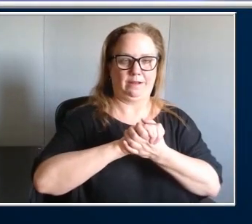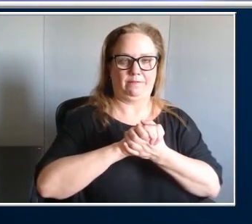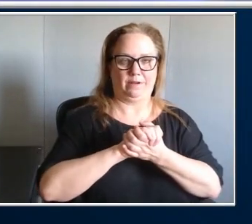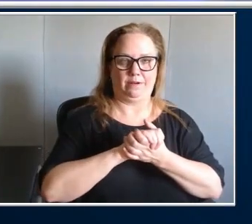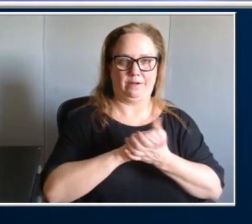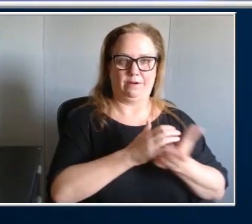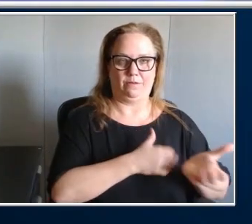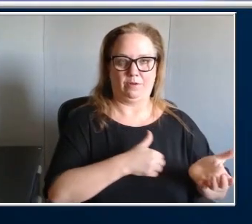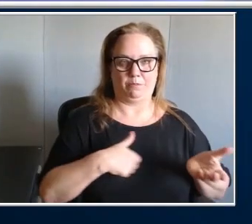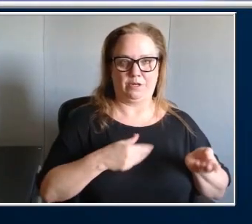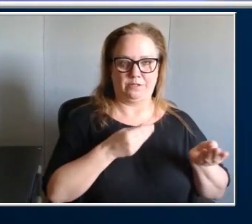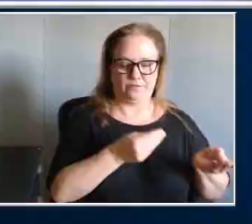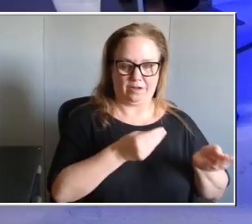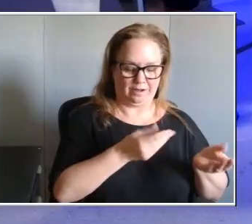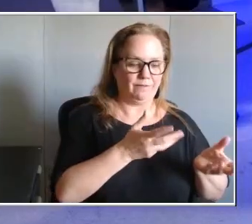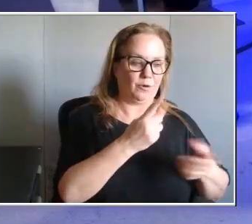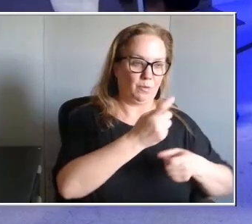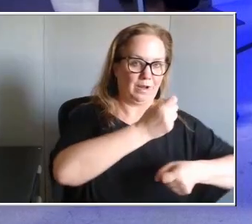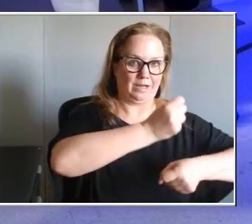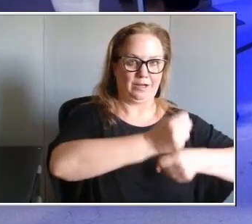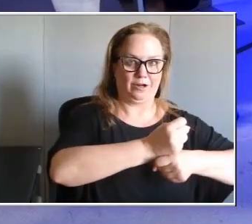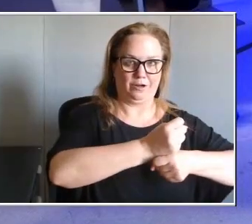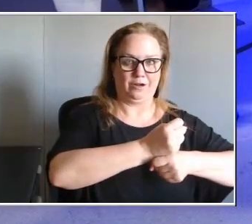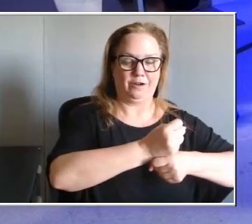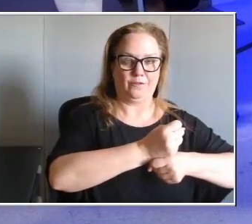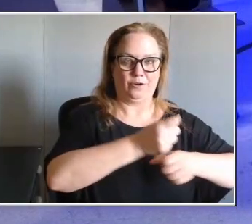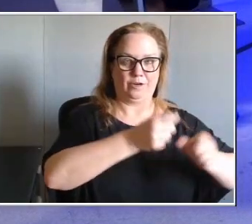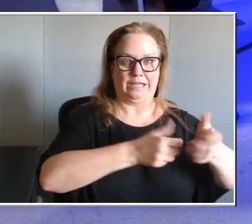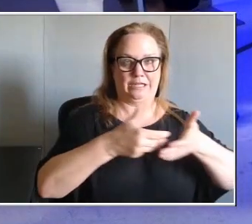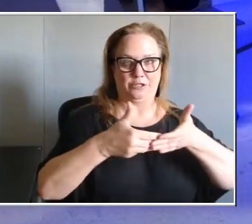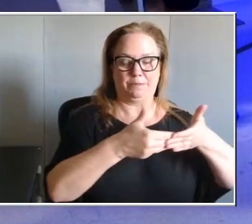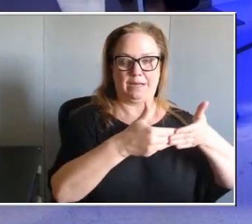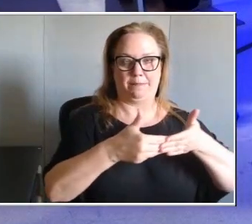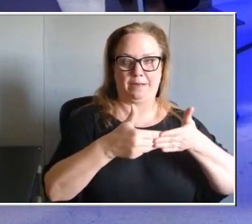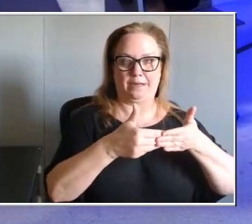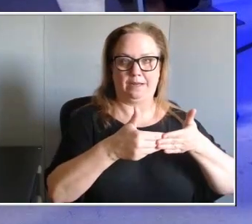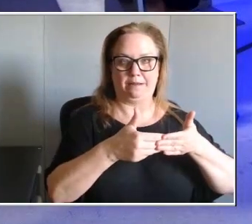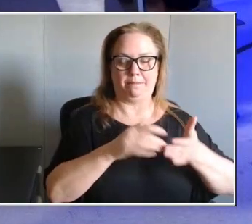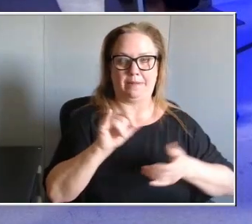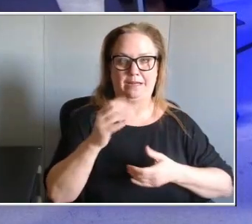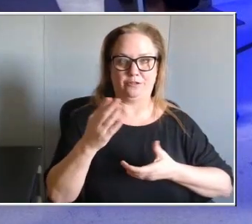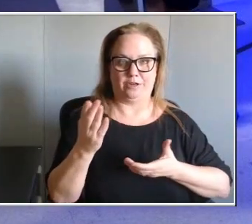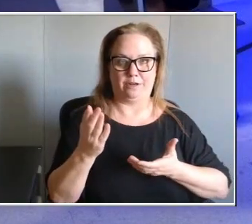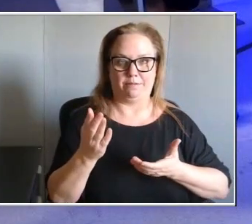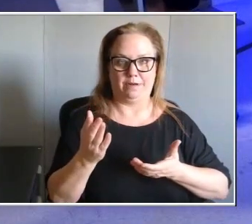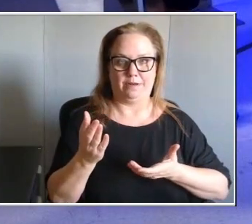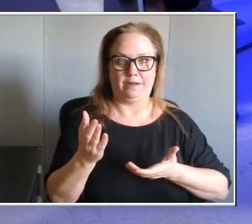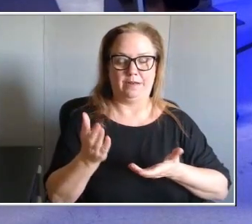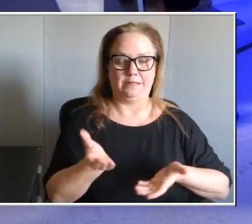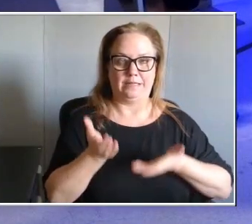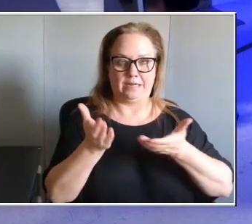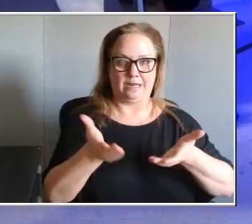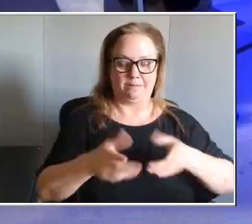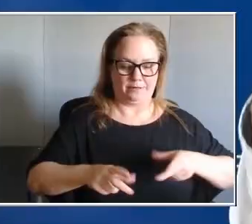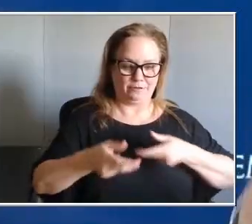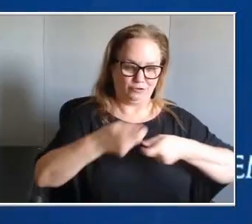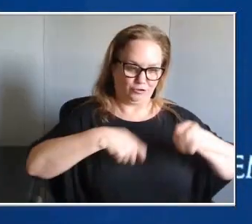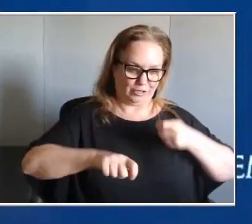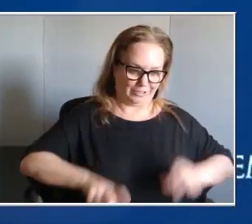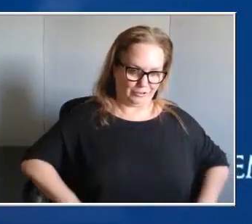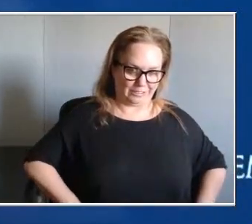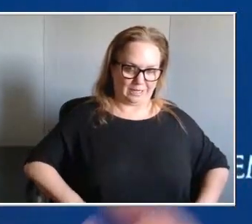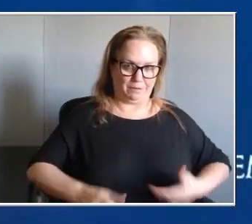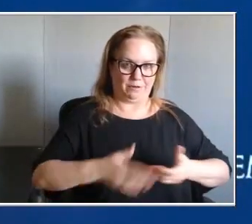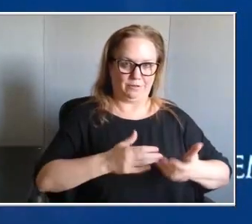for the first year for each child, and so she would feed, but it was my job to take them out of the bed, change the diapers, whatever, and then she